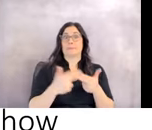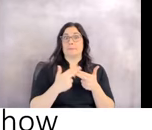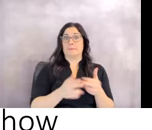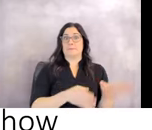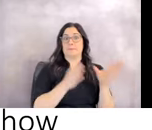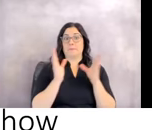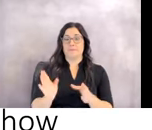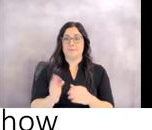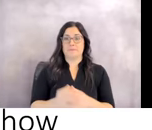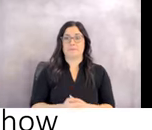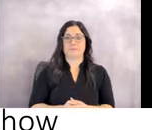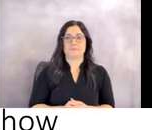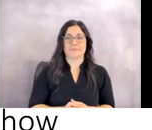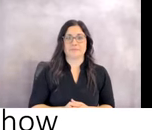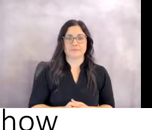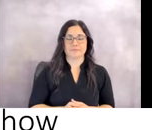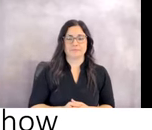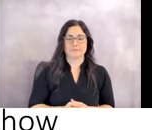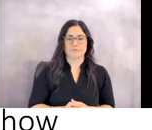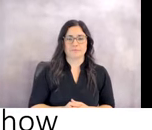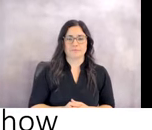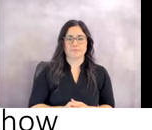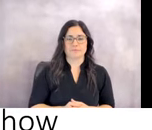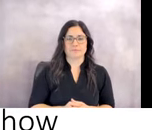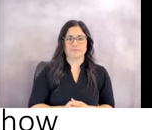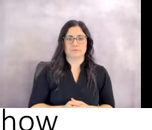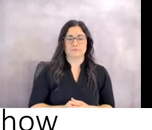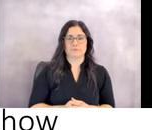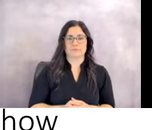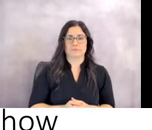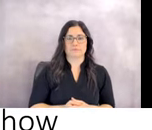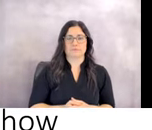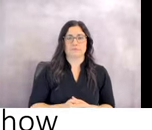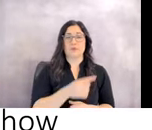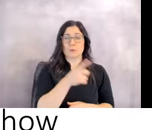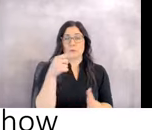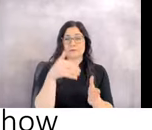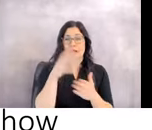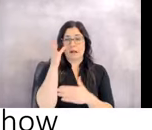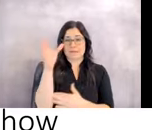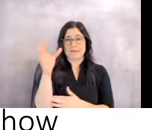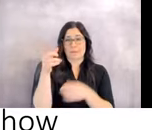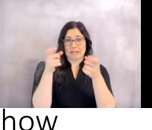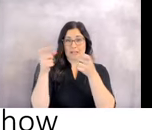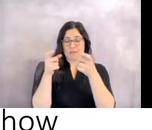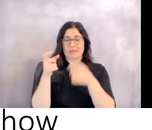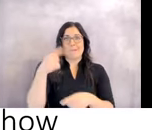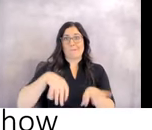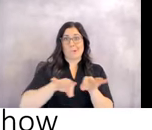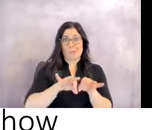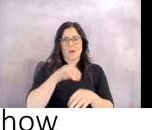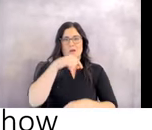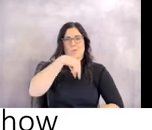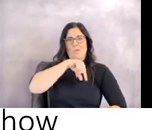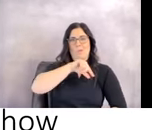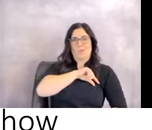please. One of the concepts, if anybody has studied management, is quality. And quality is a